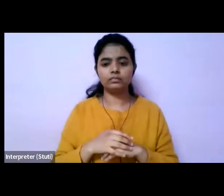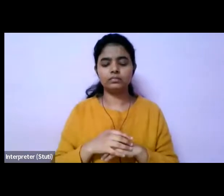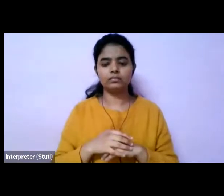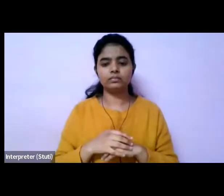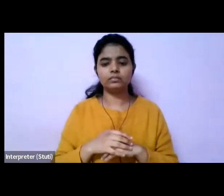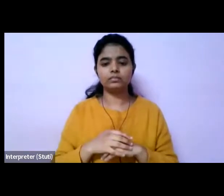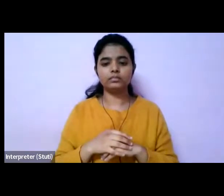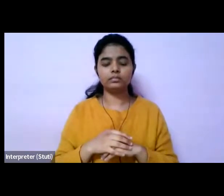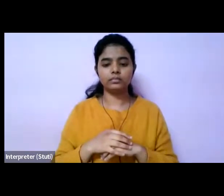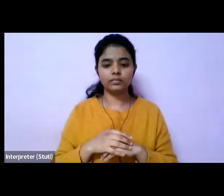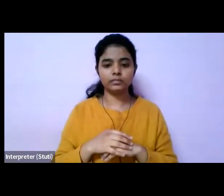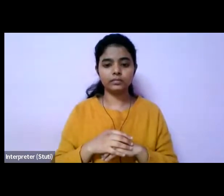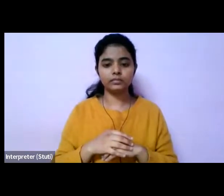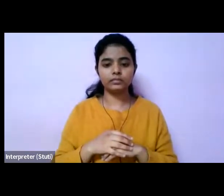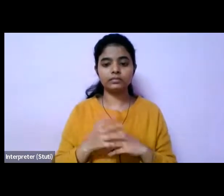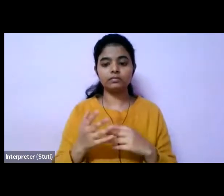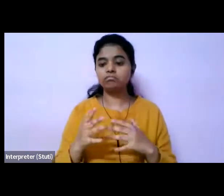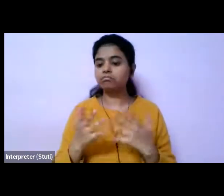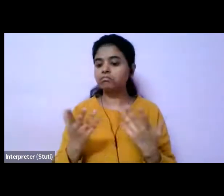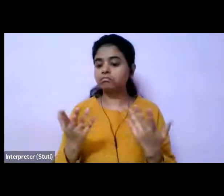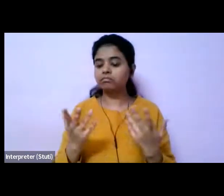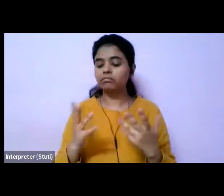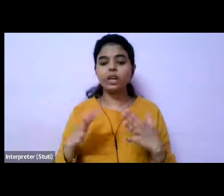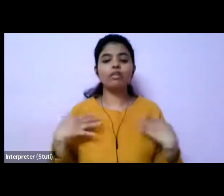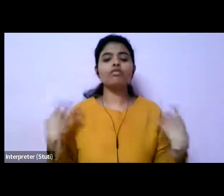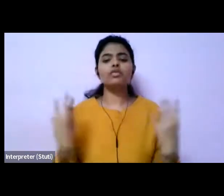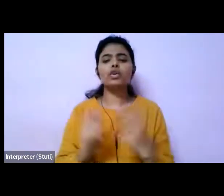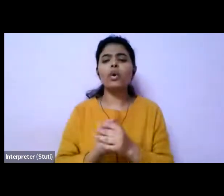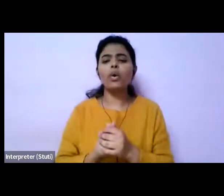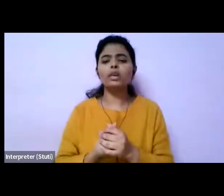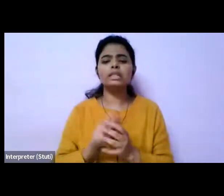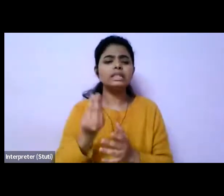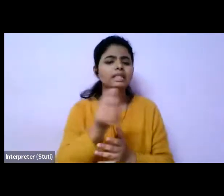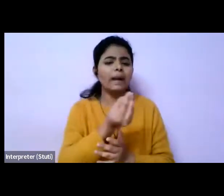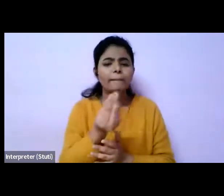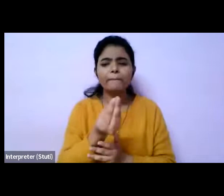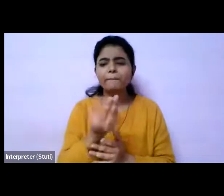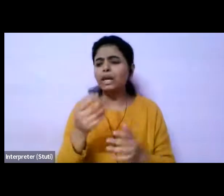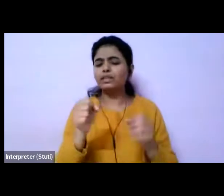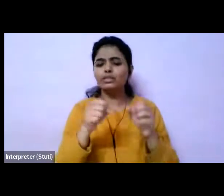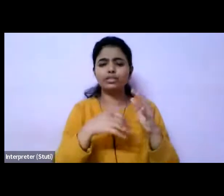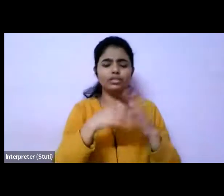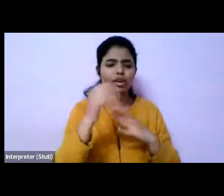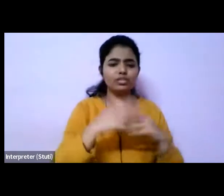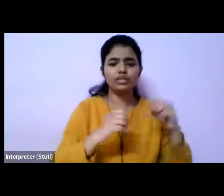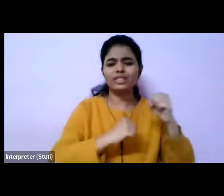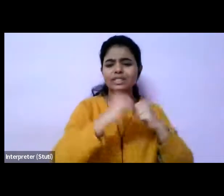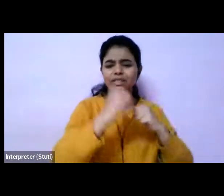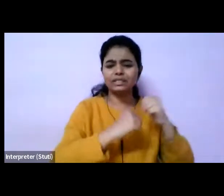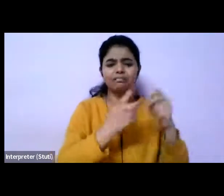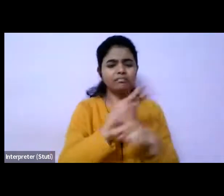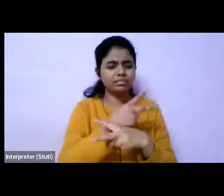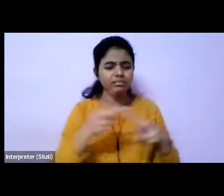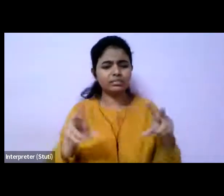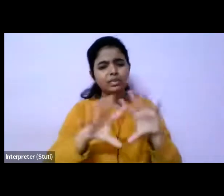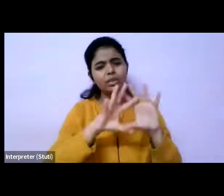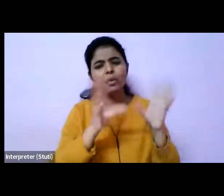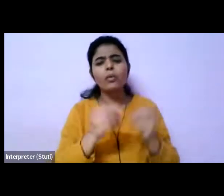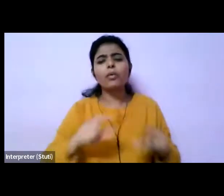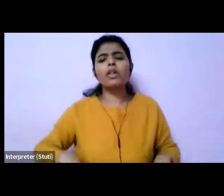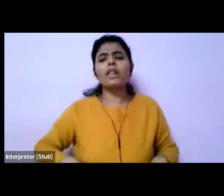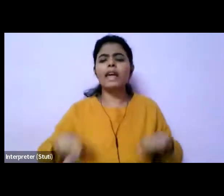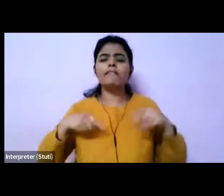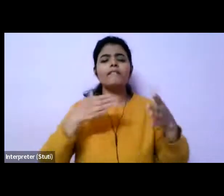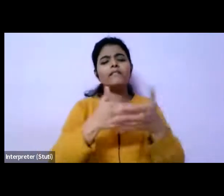we see all around ourselves resistance to prevailing structures, almost as part of daily